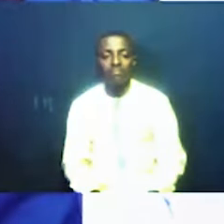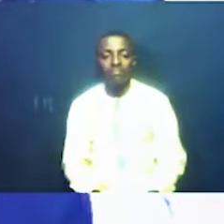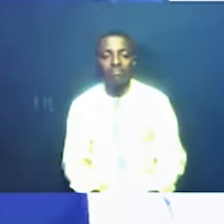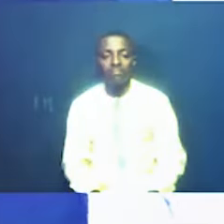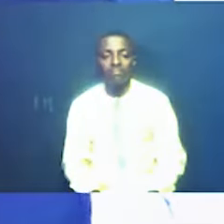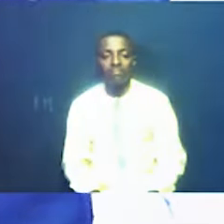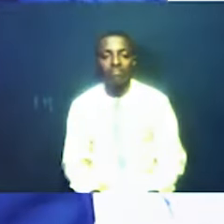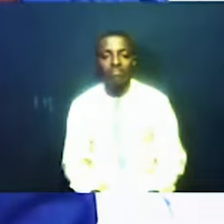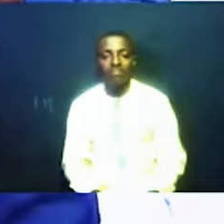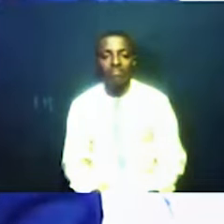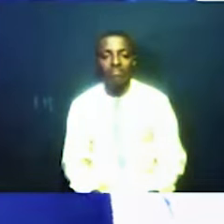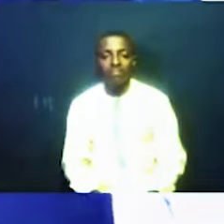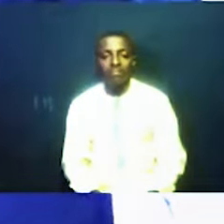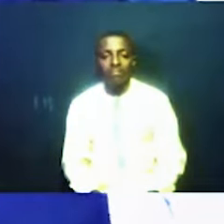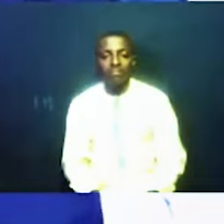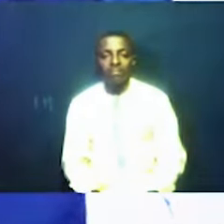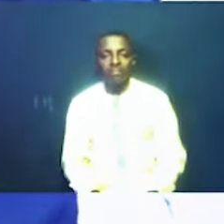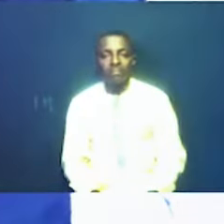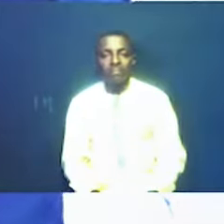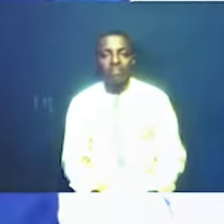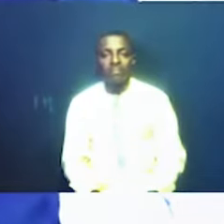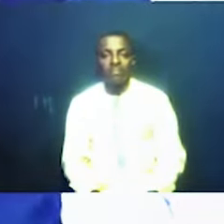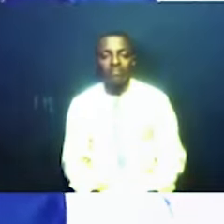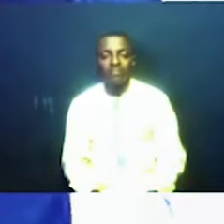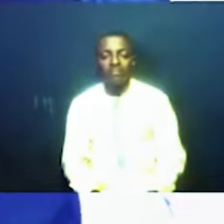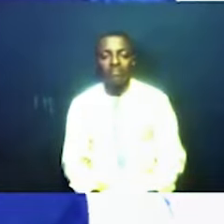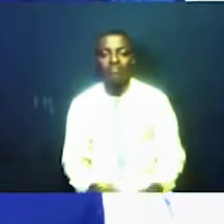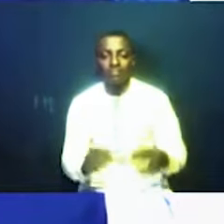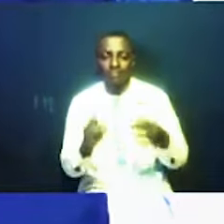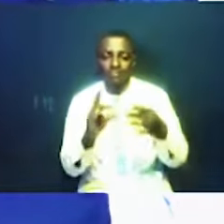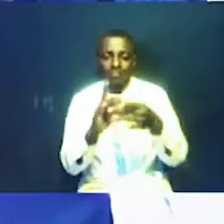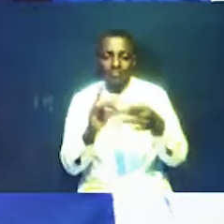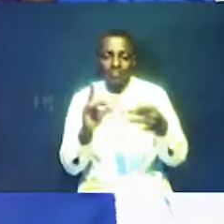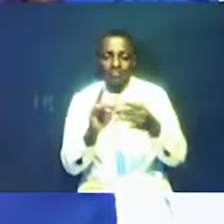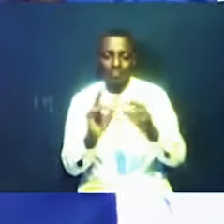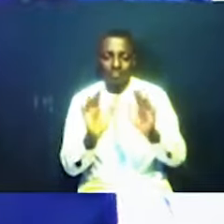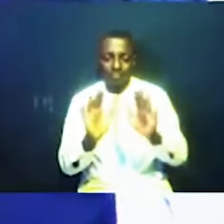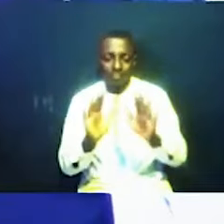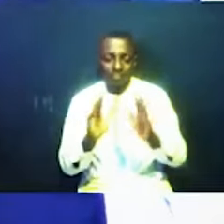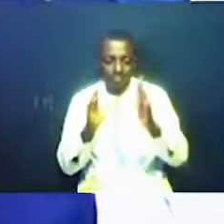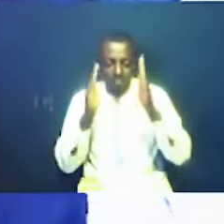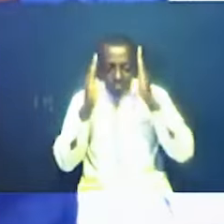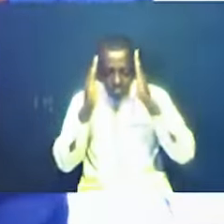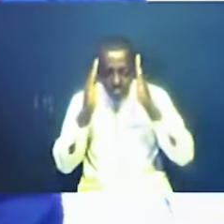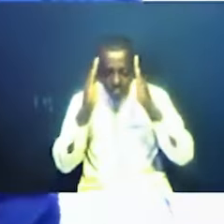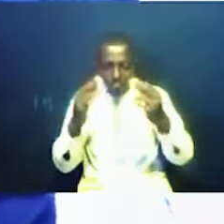a edikan ayye ne mu. Now, let's pay attention to the big one, verse